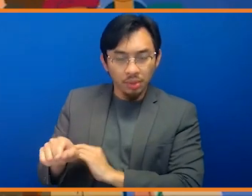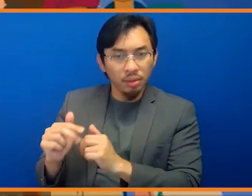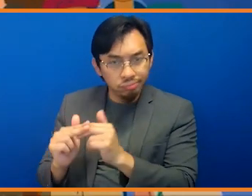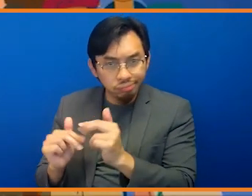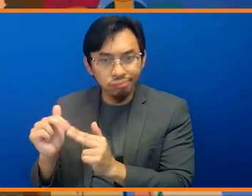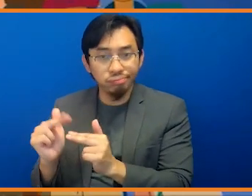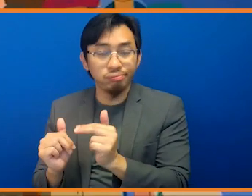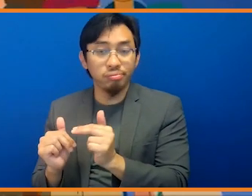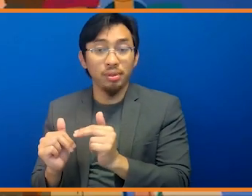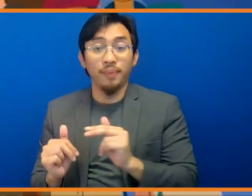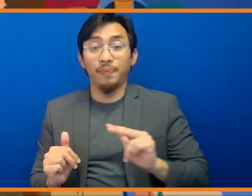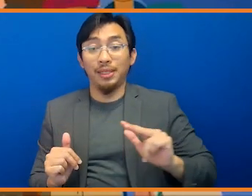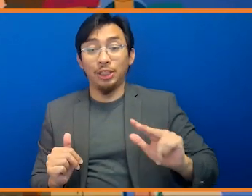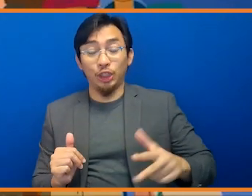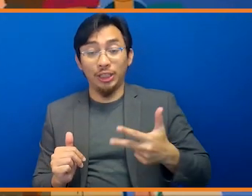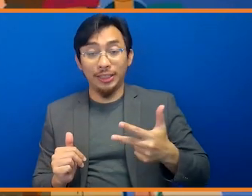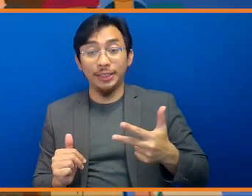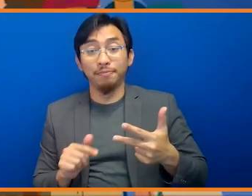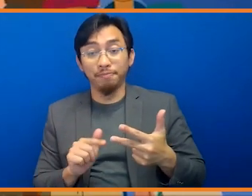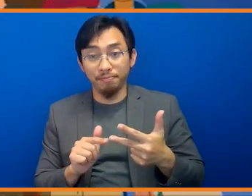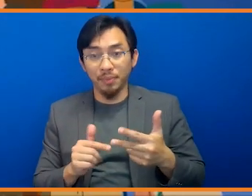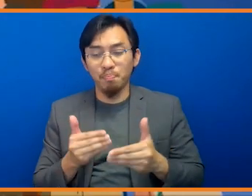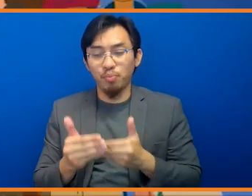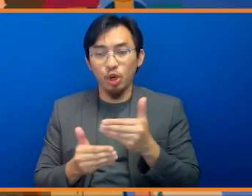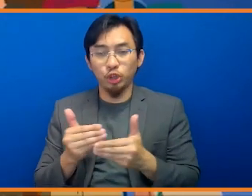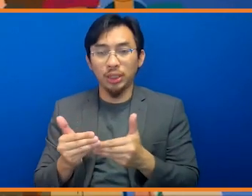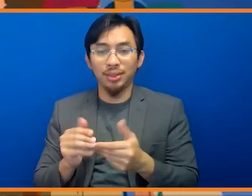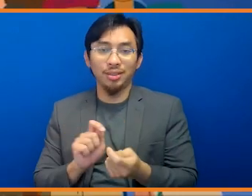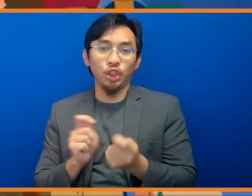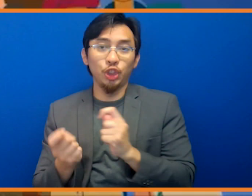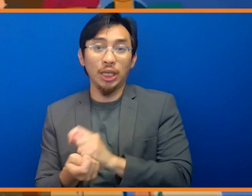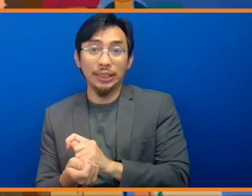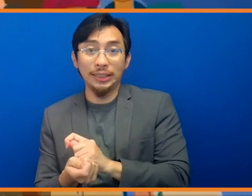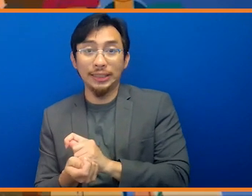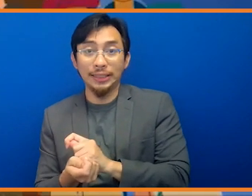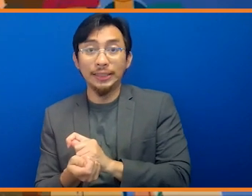Third, it is a process of change.